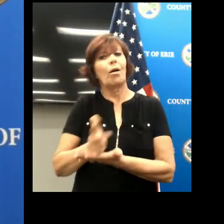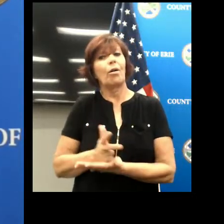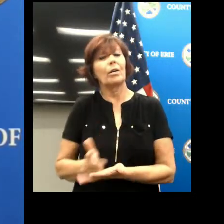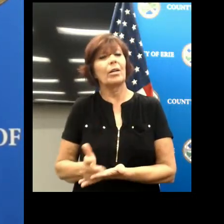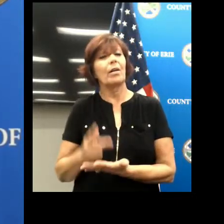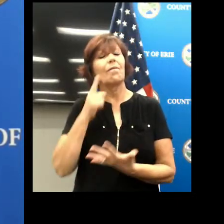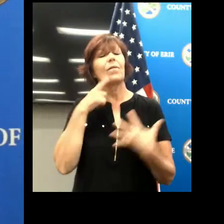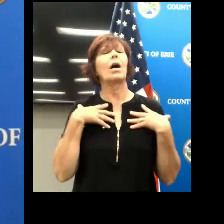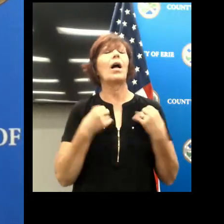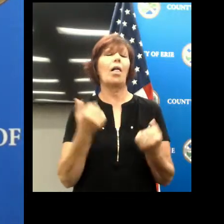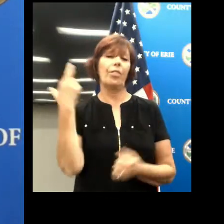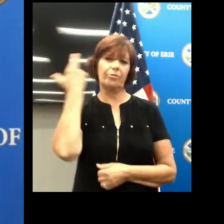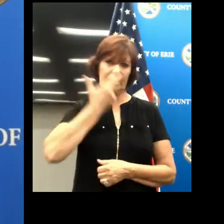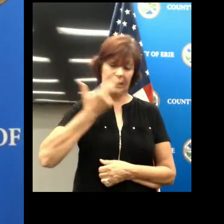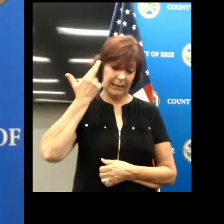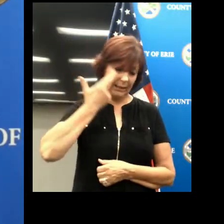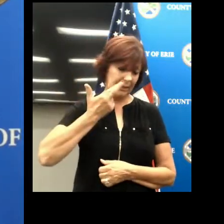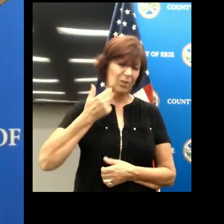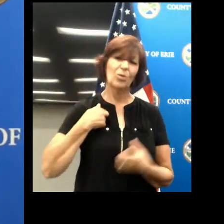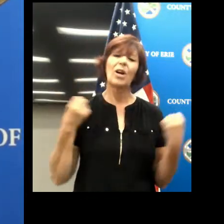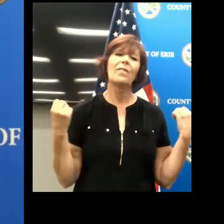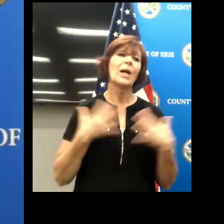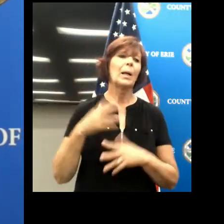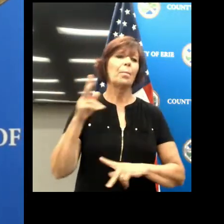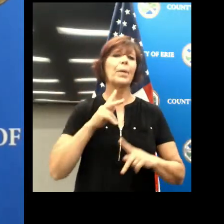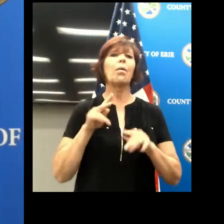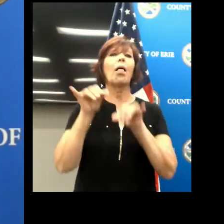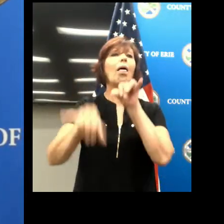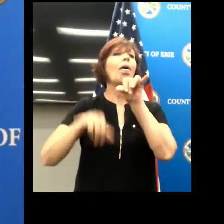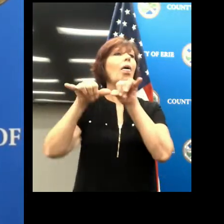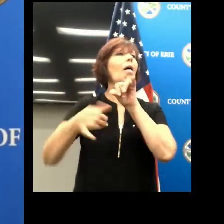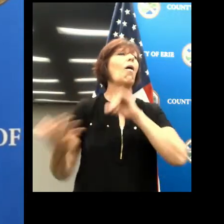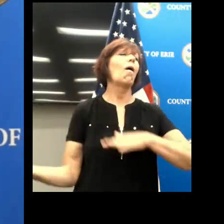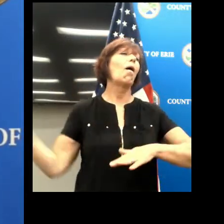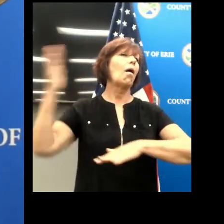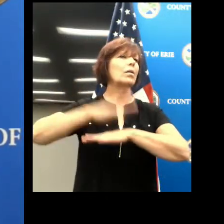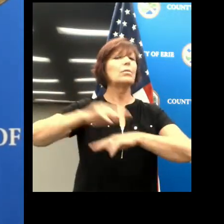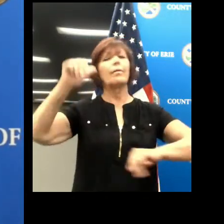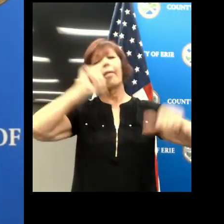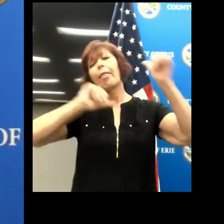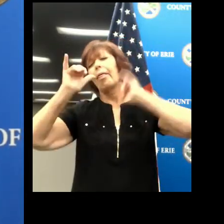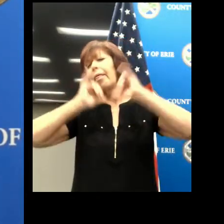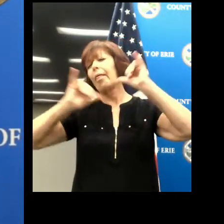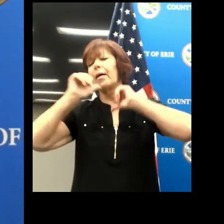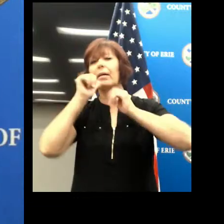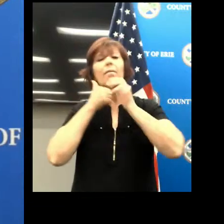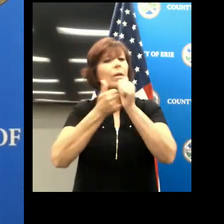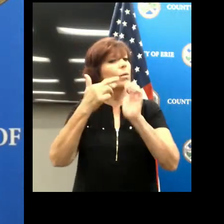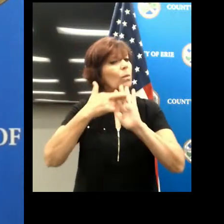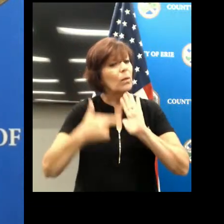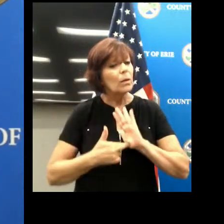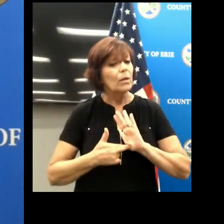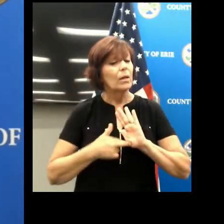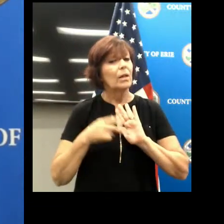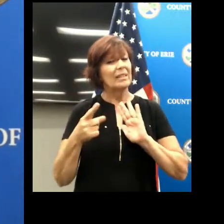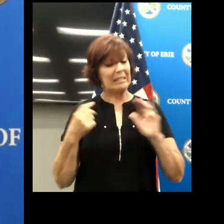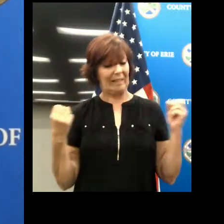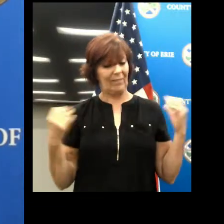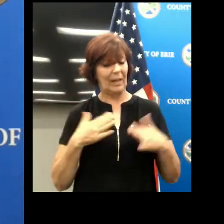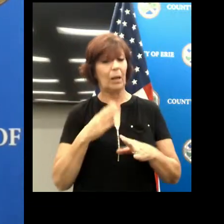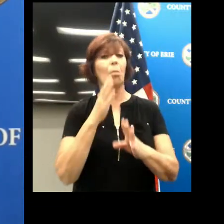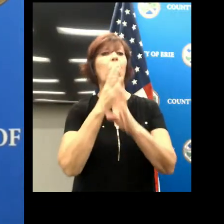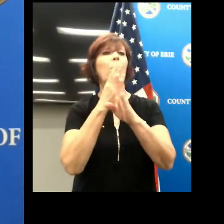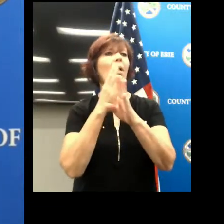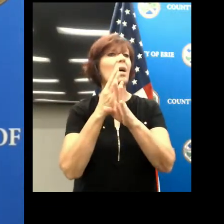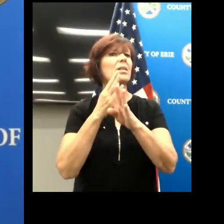health reasons. We are very fearful that people will be there all day drinking and not following the rules. They're also very fearful of buses